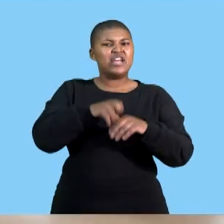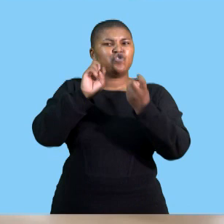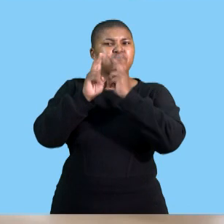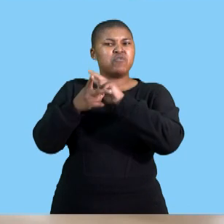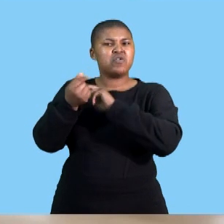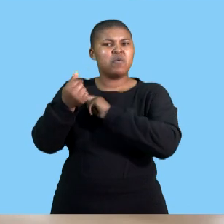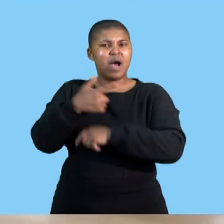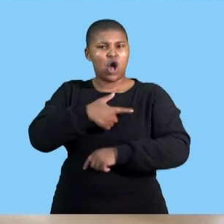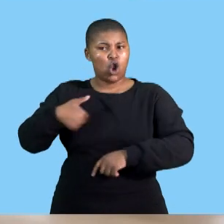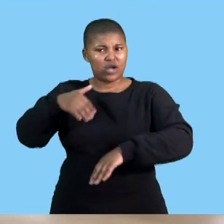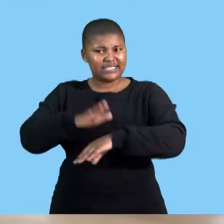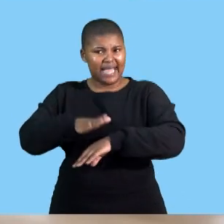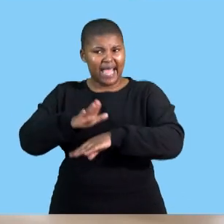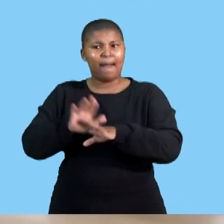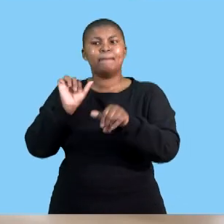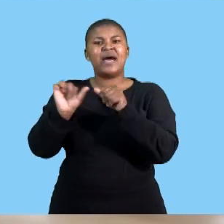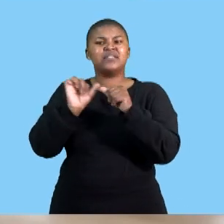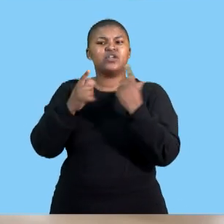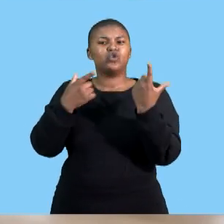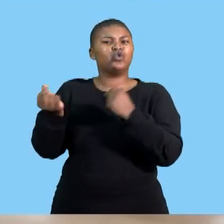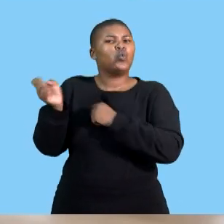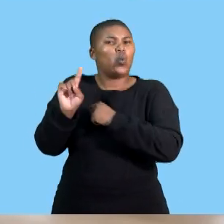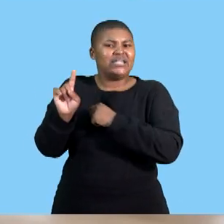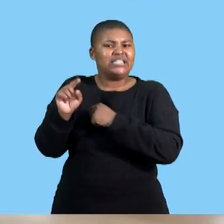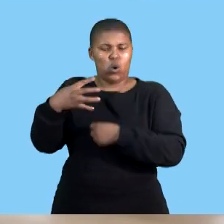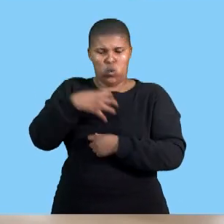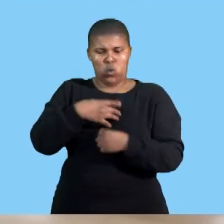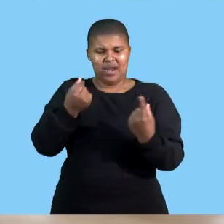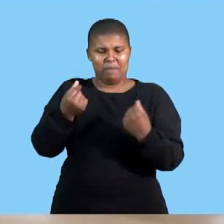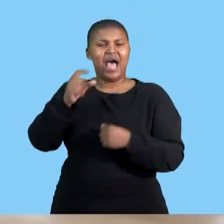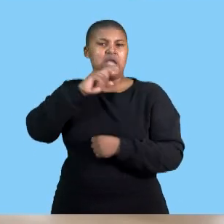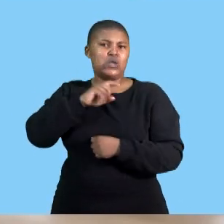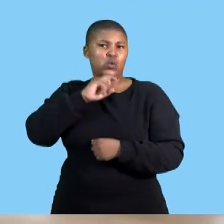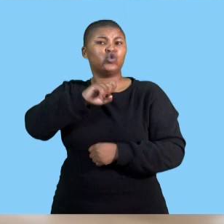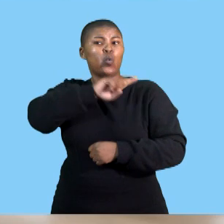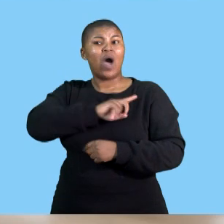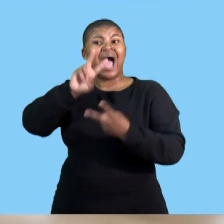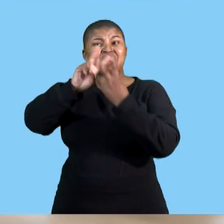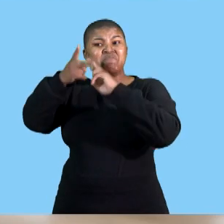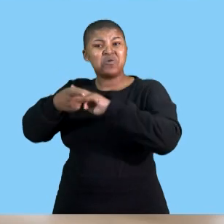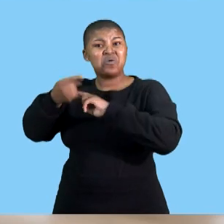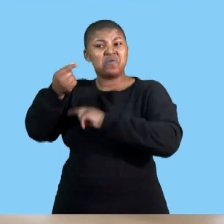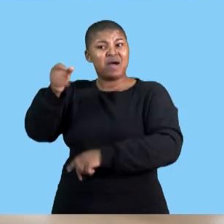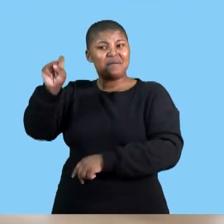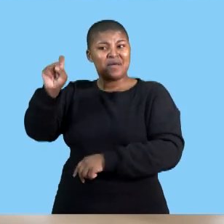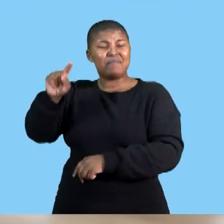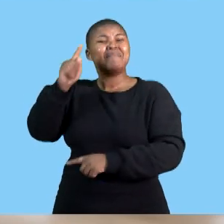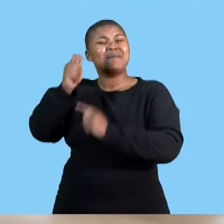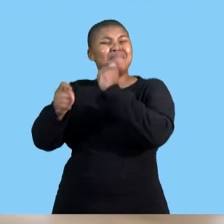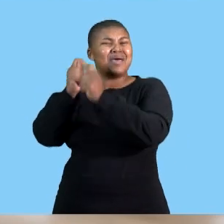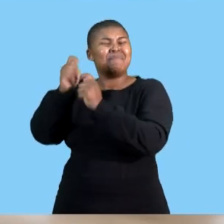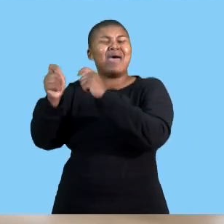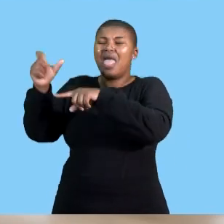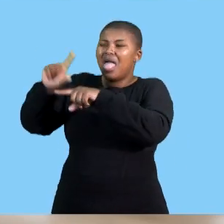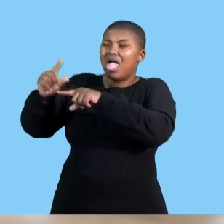a long period of time, it's better to use own capital, because if you would opt for borrowed capital, you are going to pay